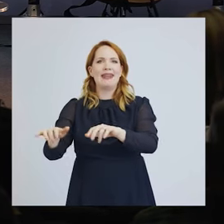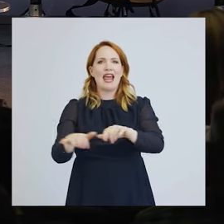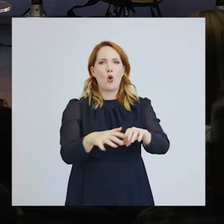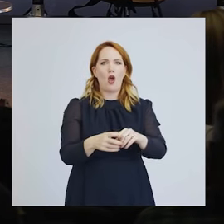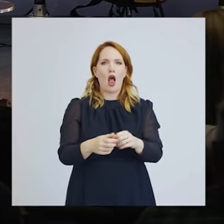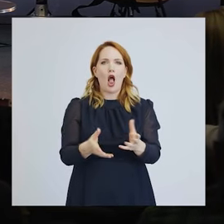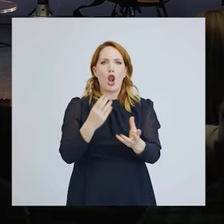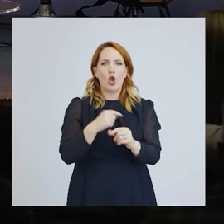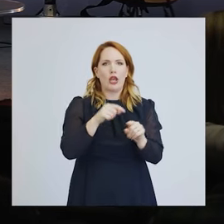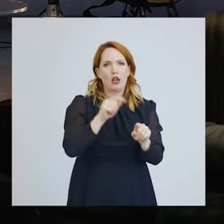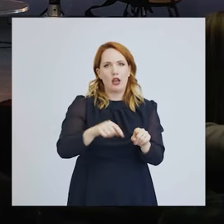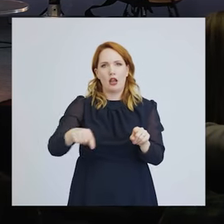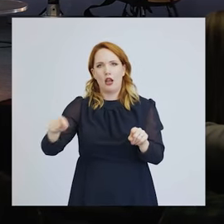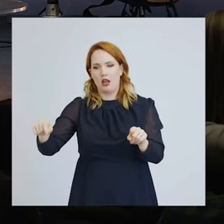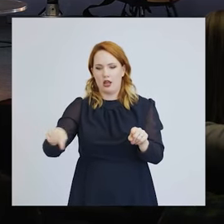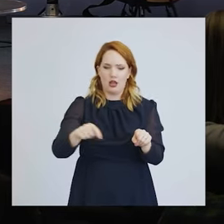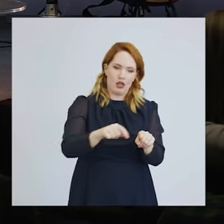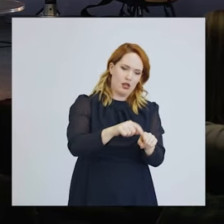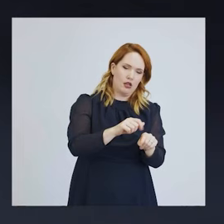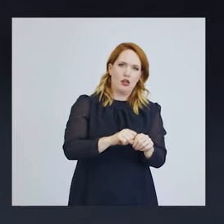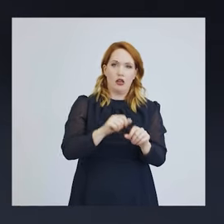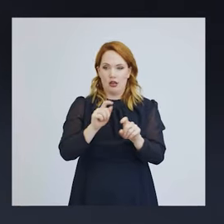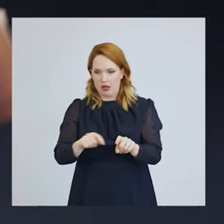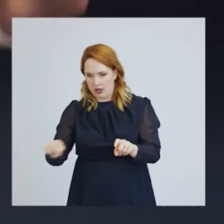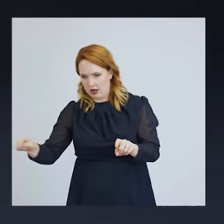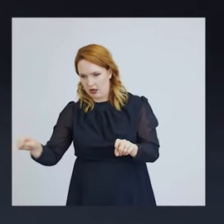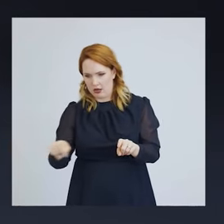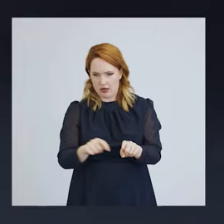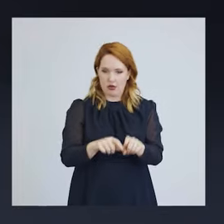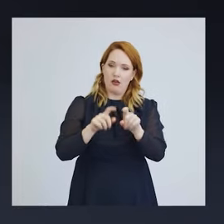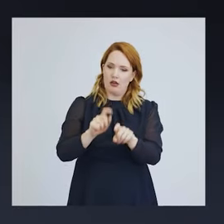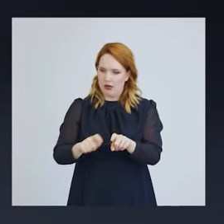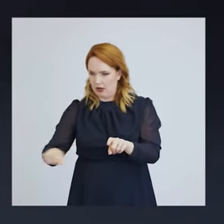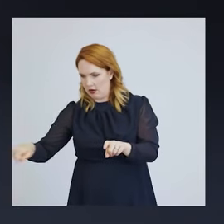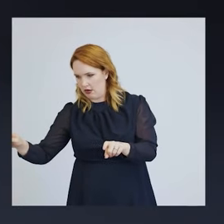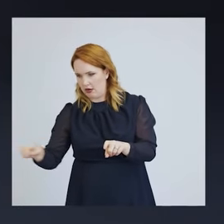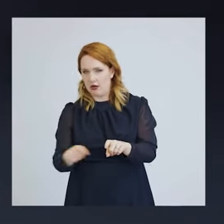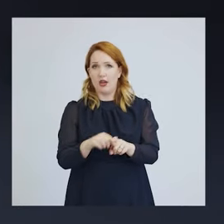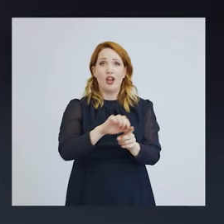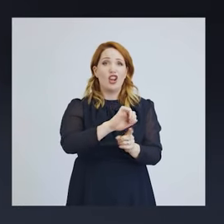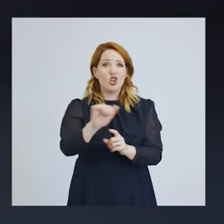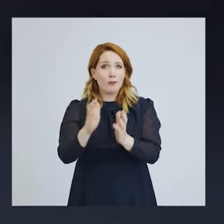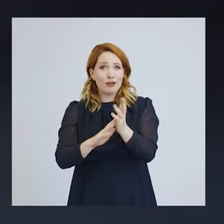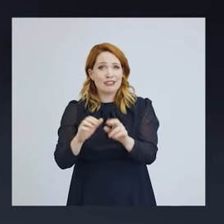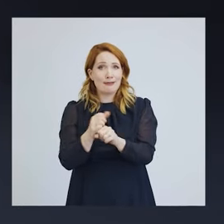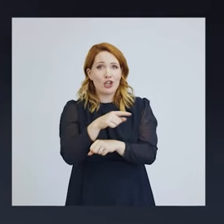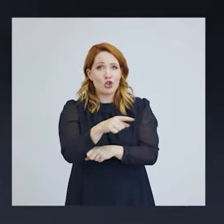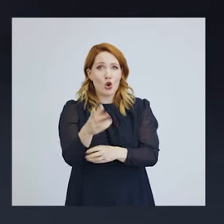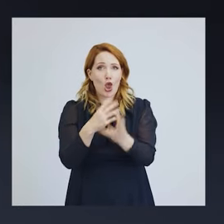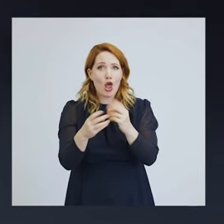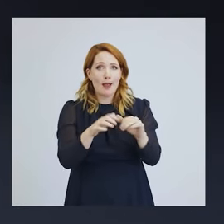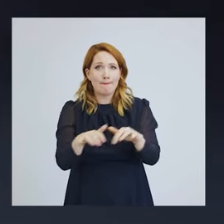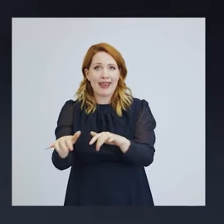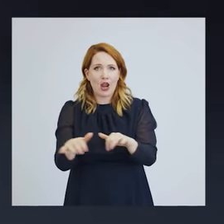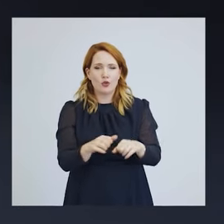It's like learning the keys. Hands up who had to learn the piano here. Hands up if your parents made you learn the piano.